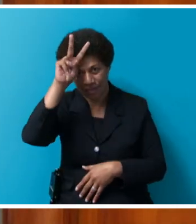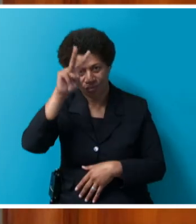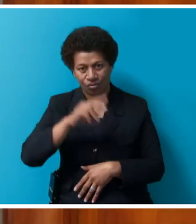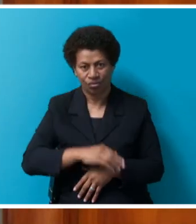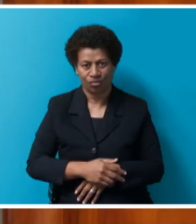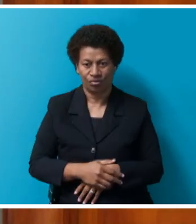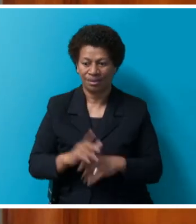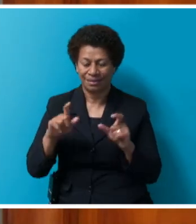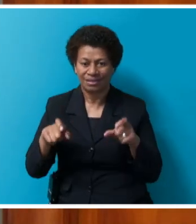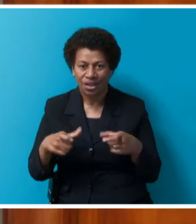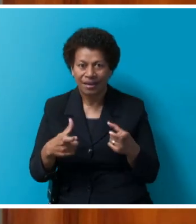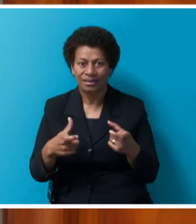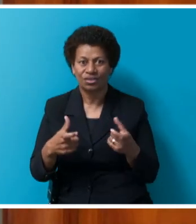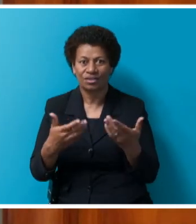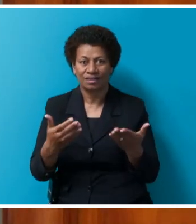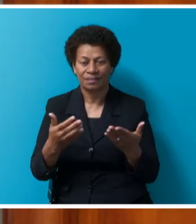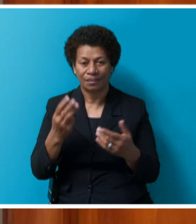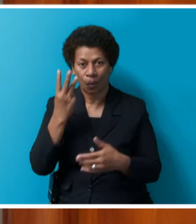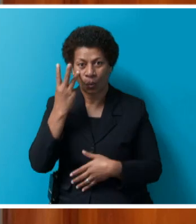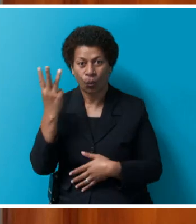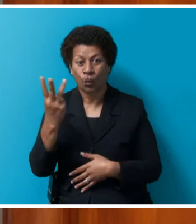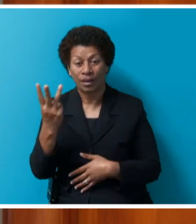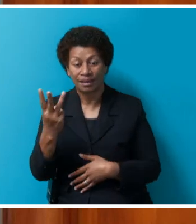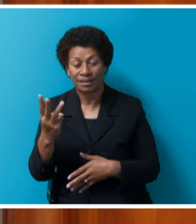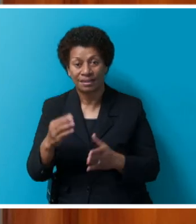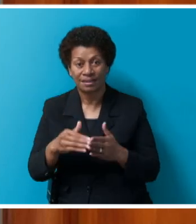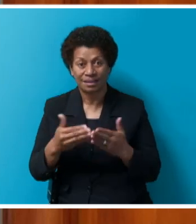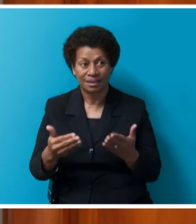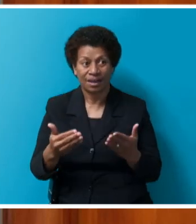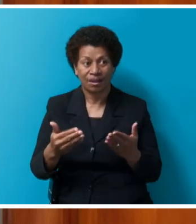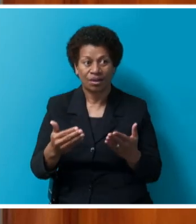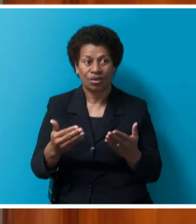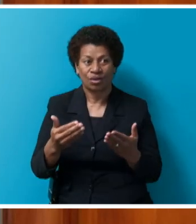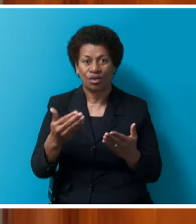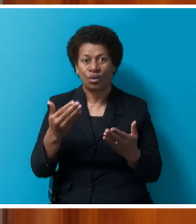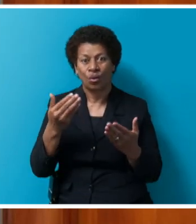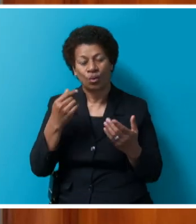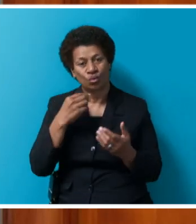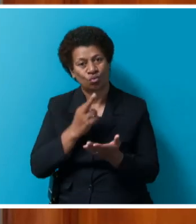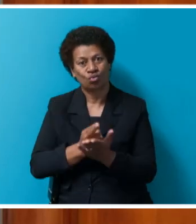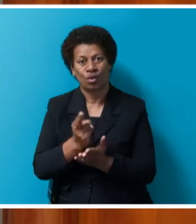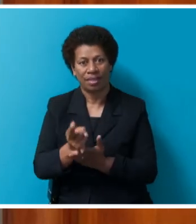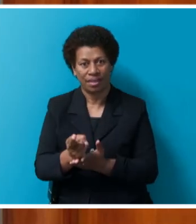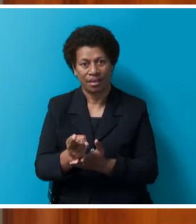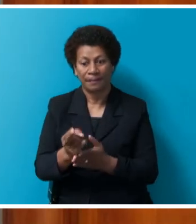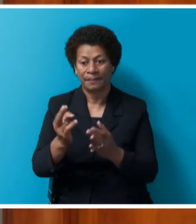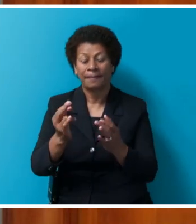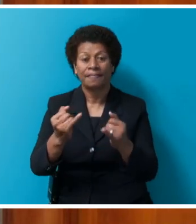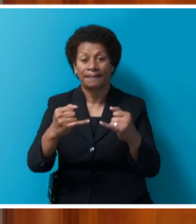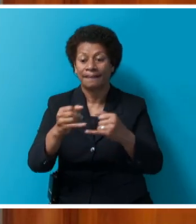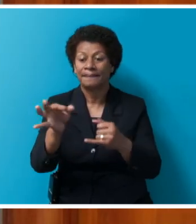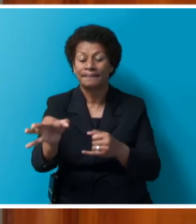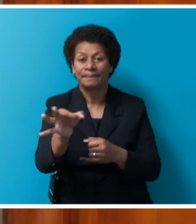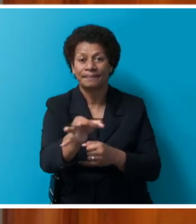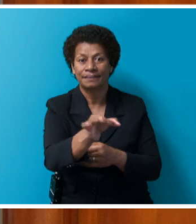deeply. What I witnessed in Laos, Madam Deputy Speaker, reflects a broader truth. Our maritime provinces